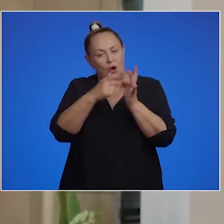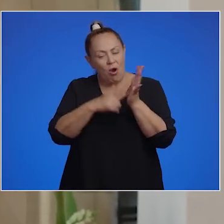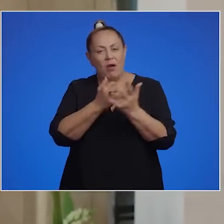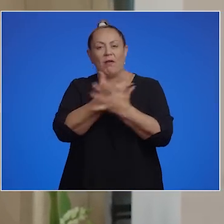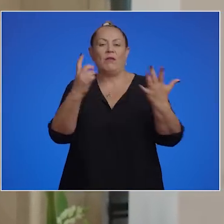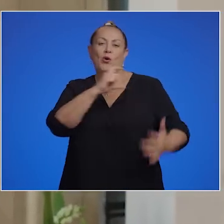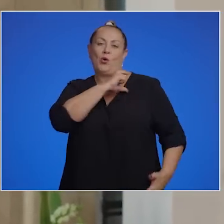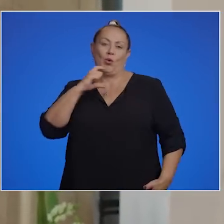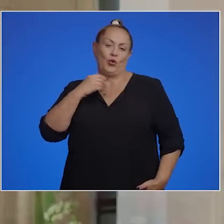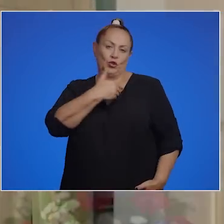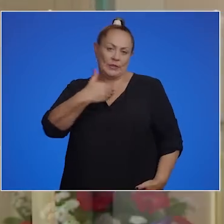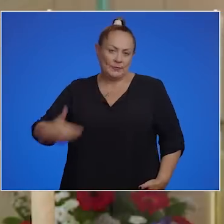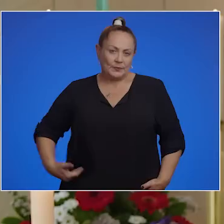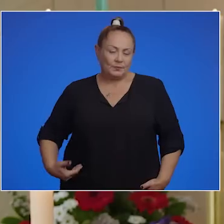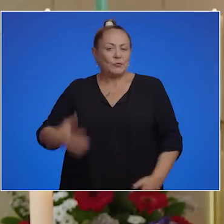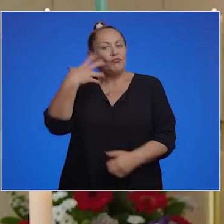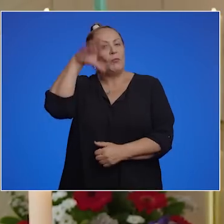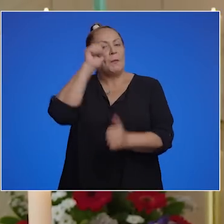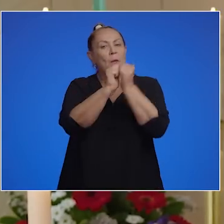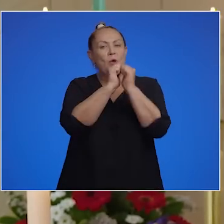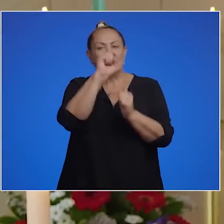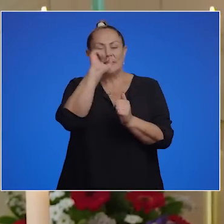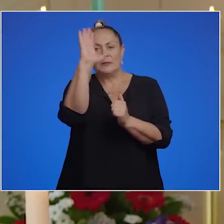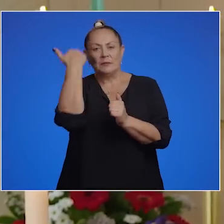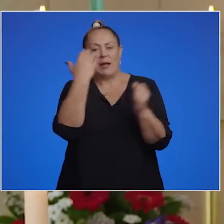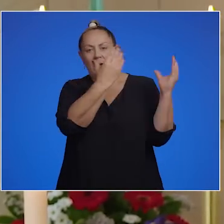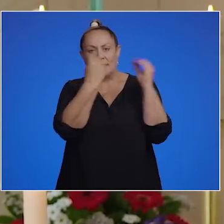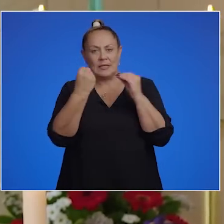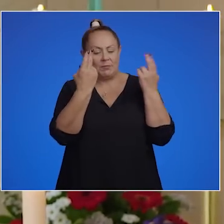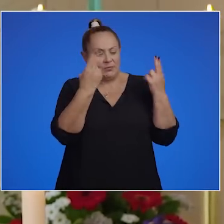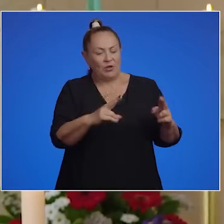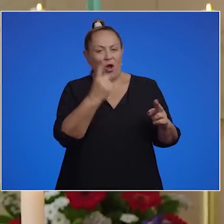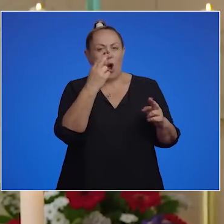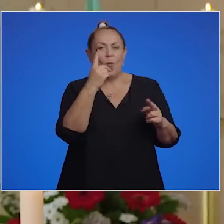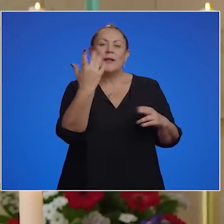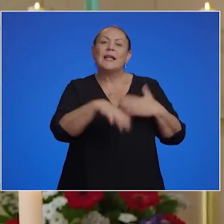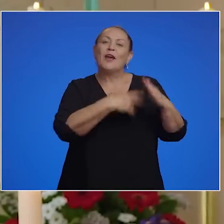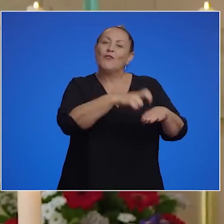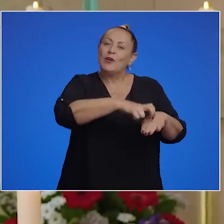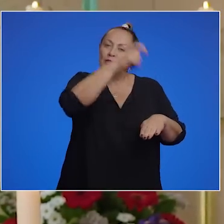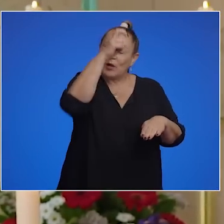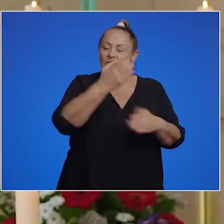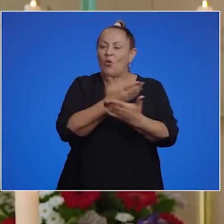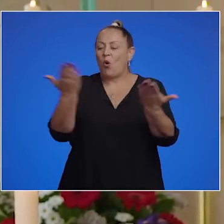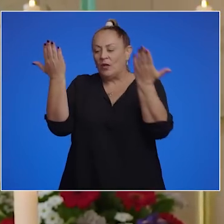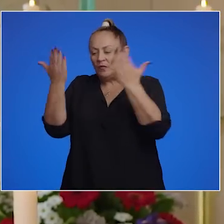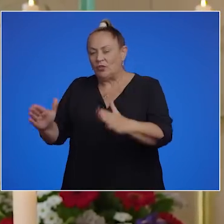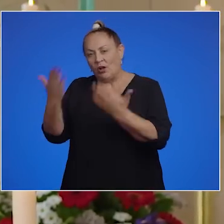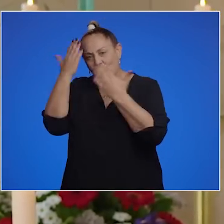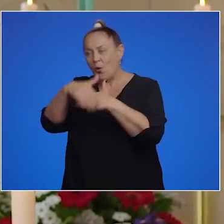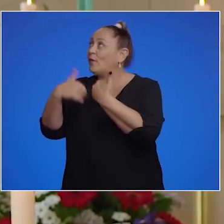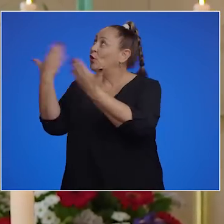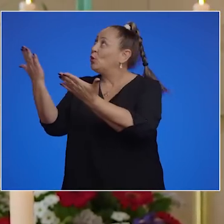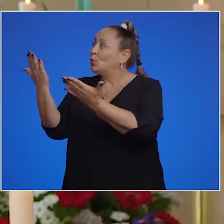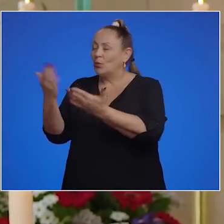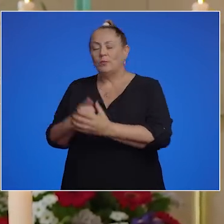our Bishop, and all the clergy. Remember also our brothers and sisters who have fallen asleep in the hope of the resurrection, and all who have